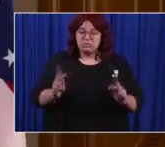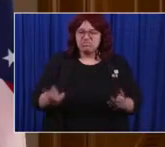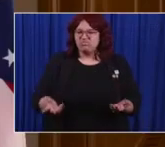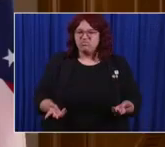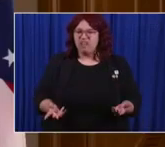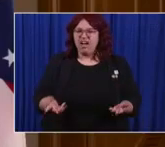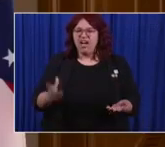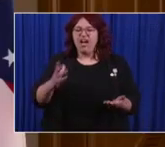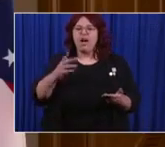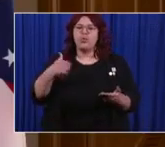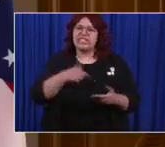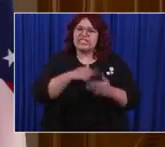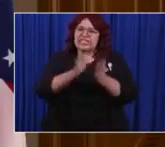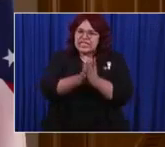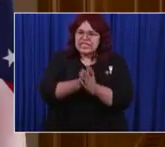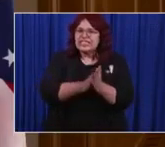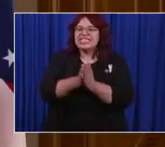Look,